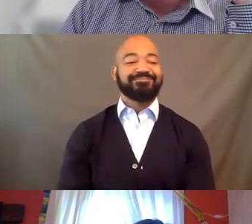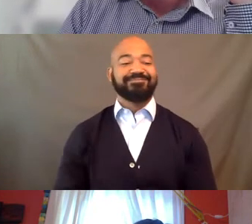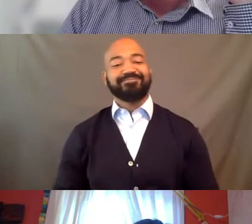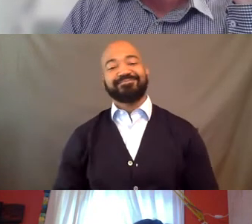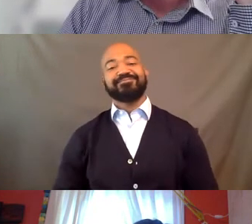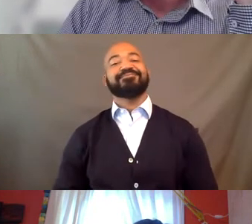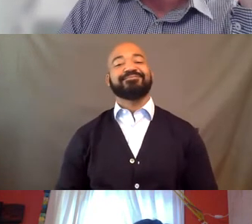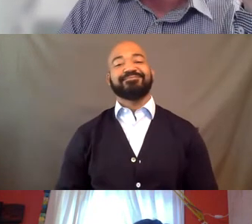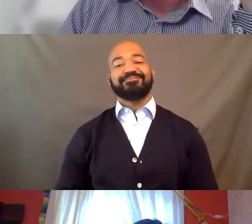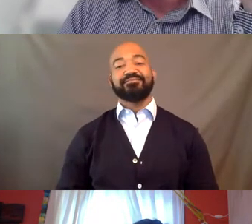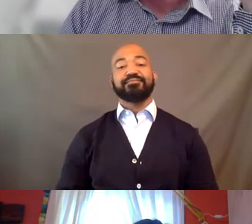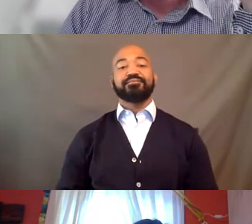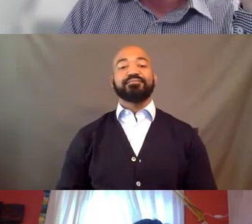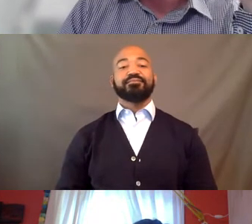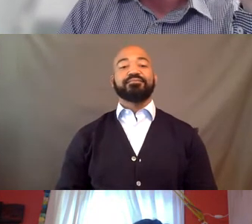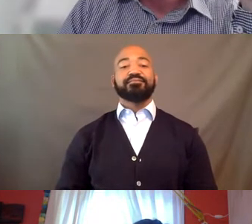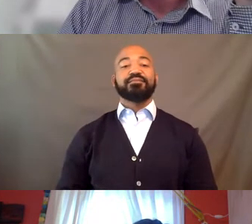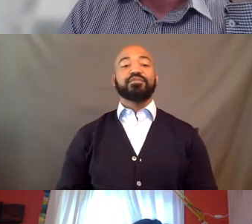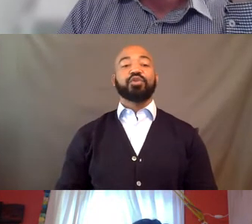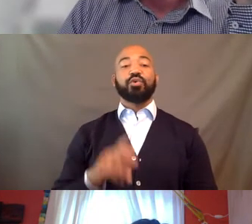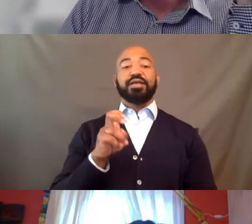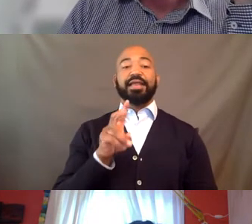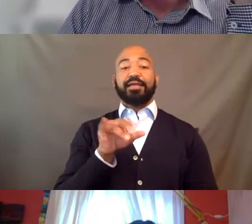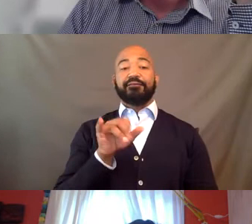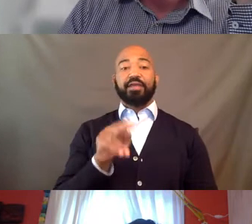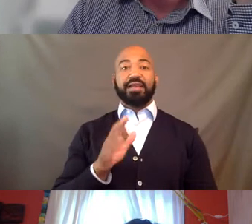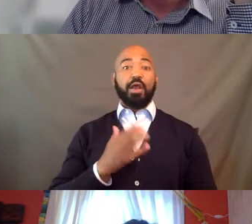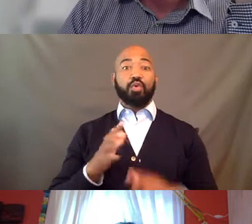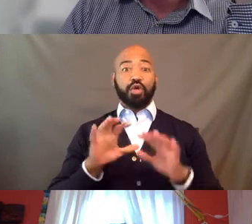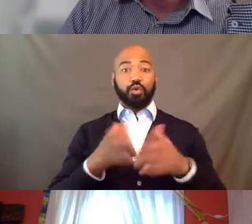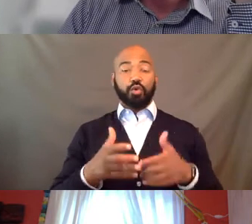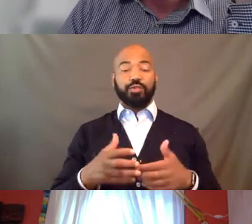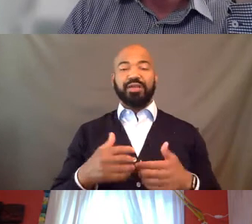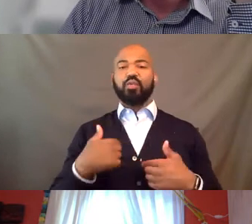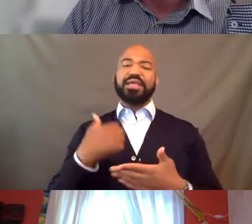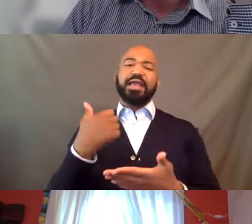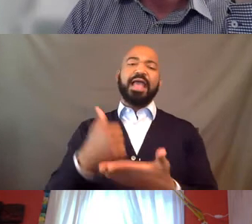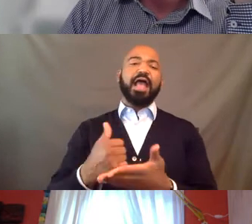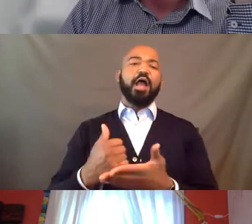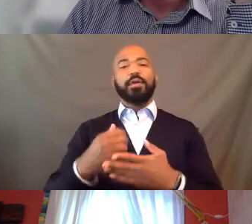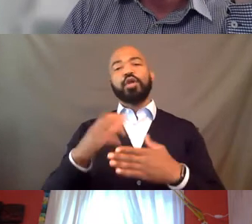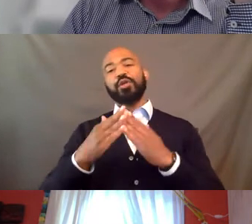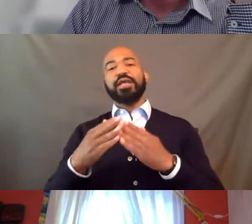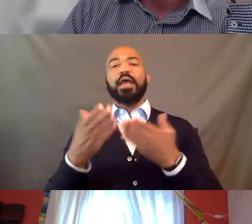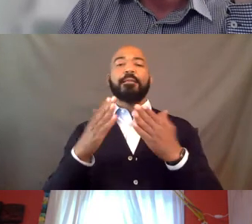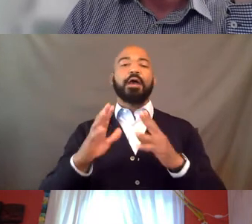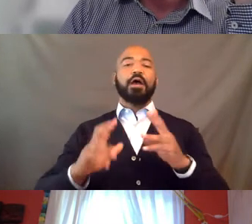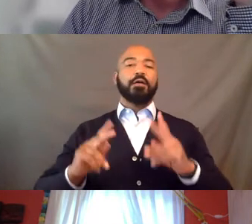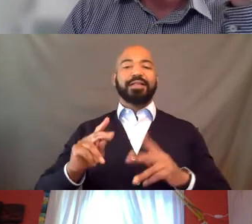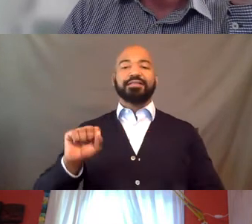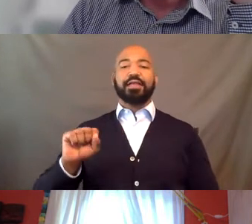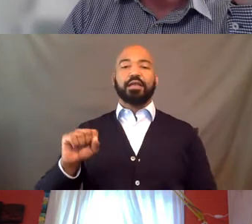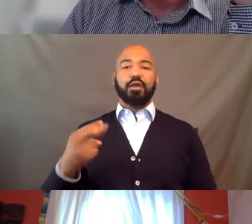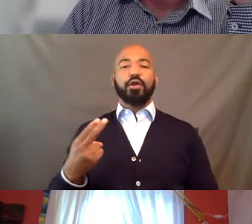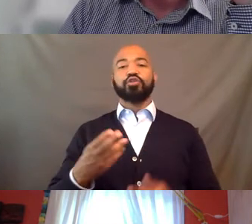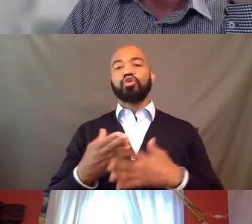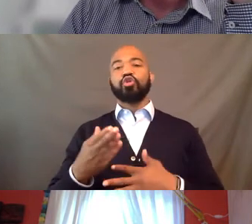So the one that our group created was, we help community and public stakeholders through proactive